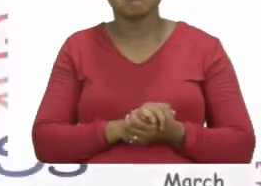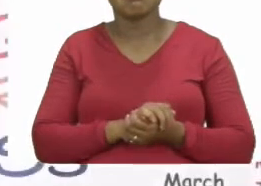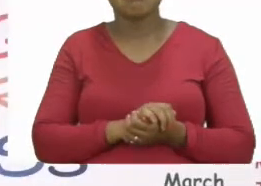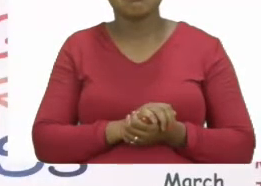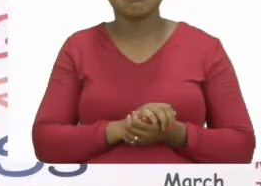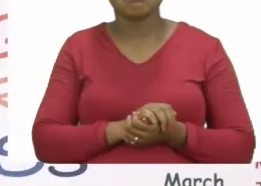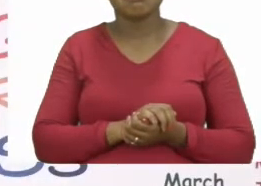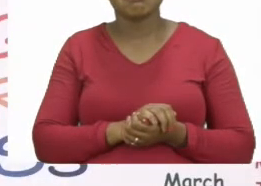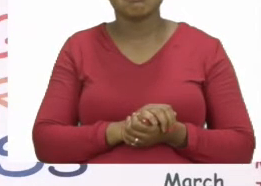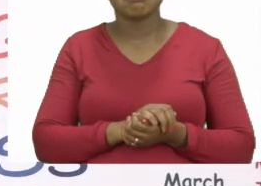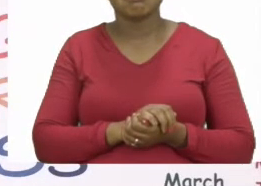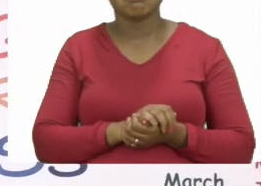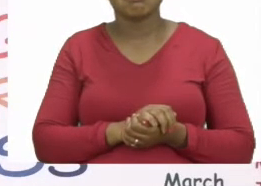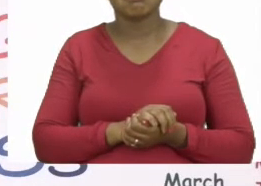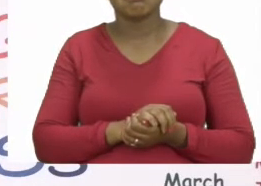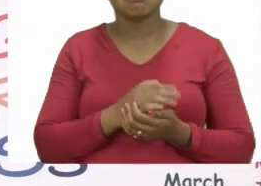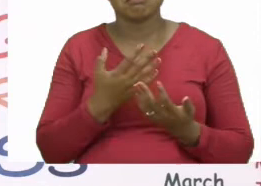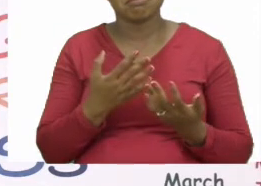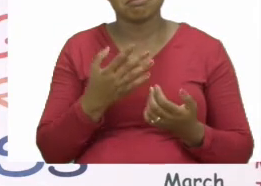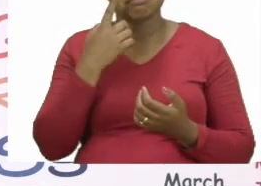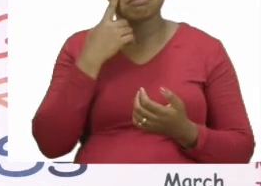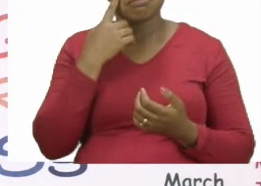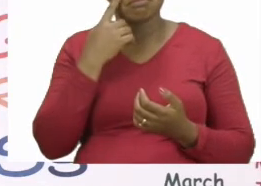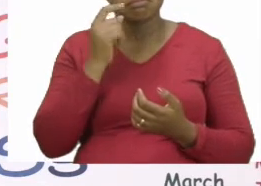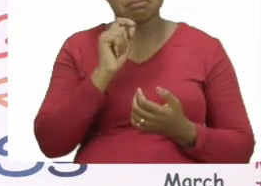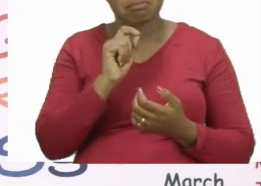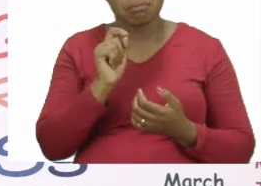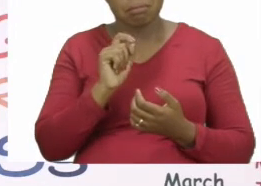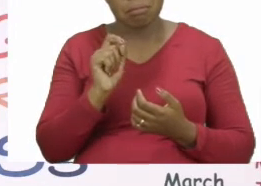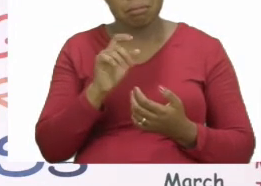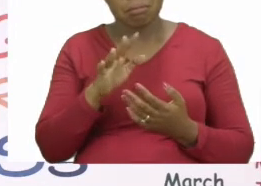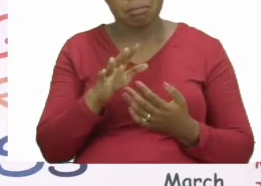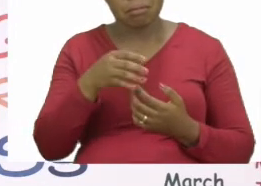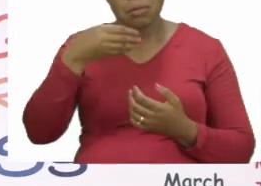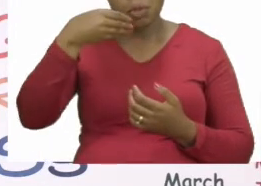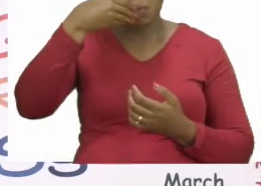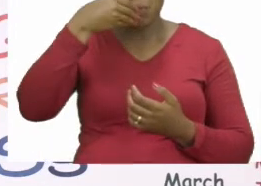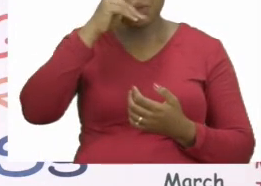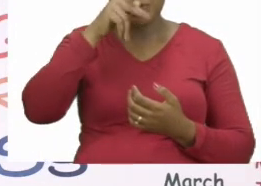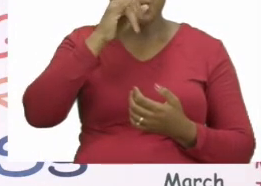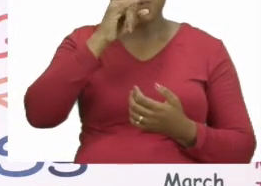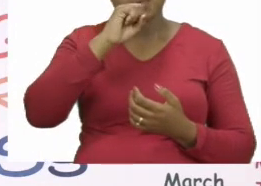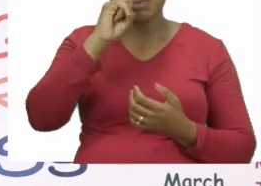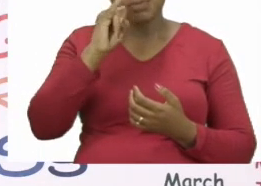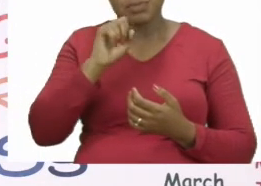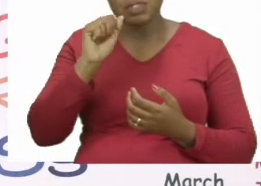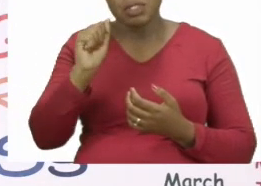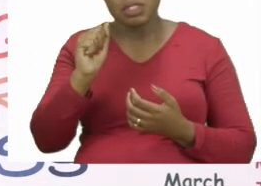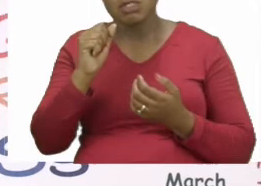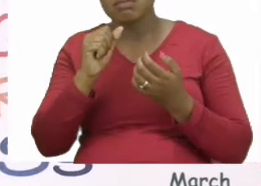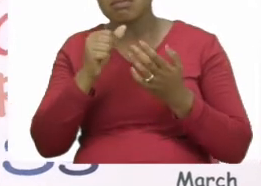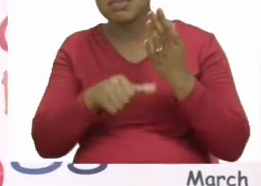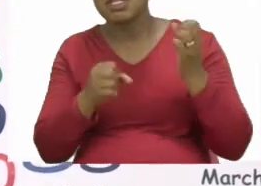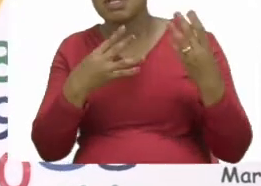that. You will see that I wrote it here. The pizza amounts to 37 Namibian dollars